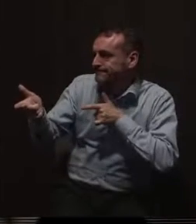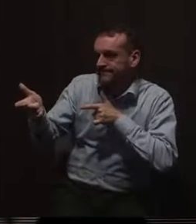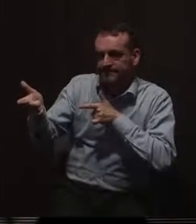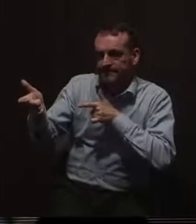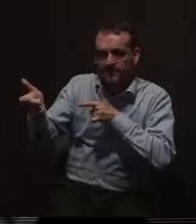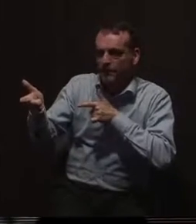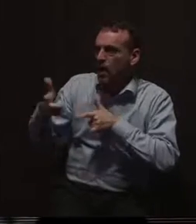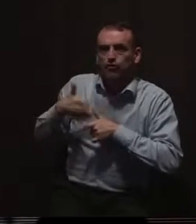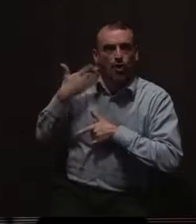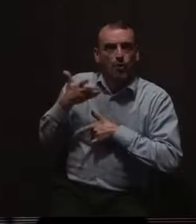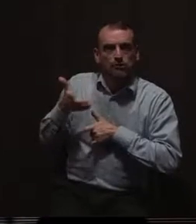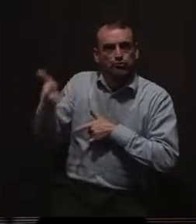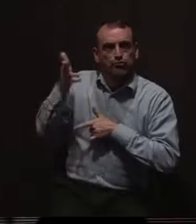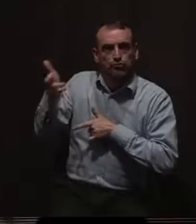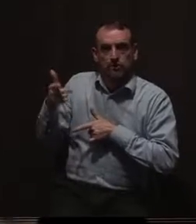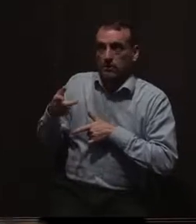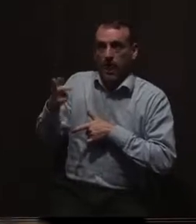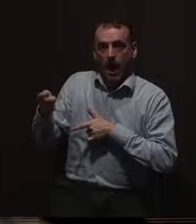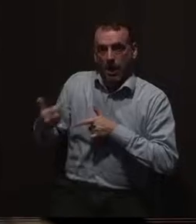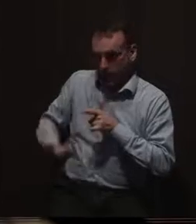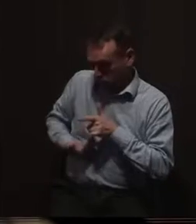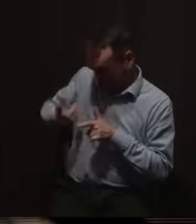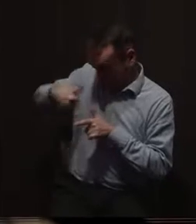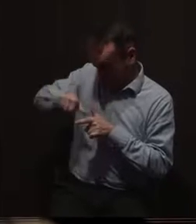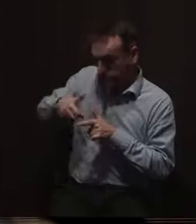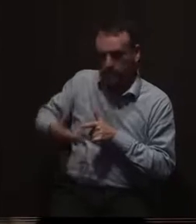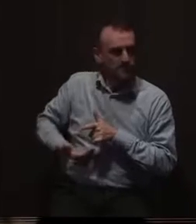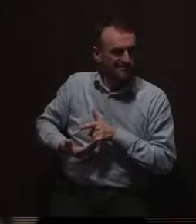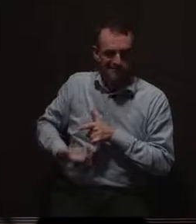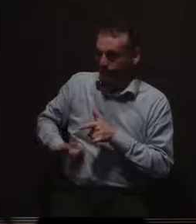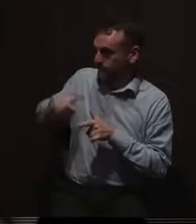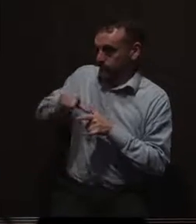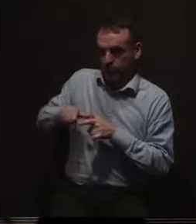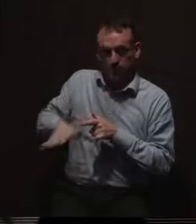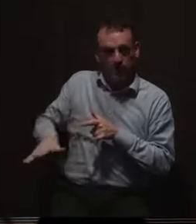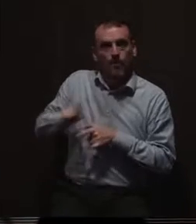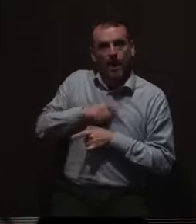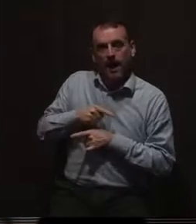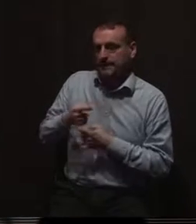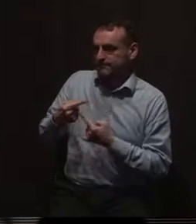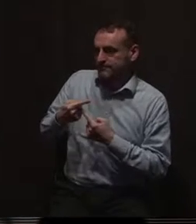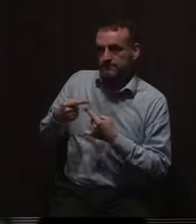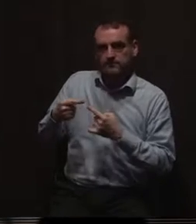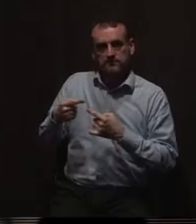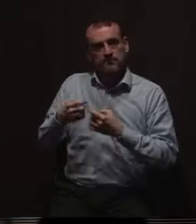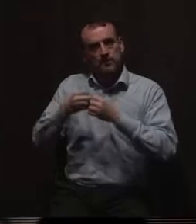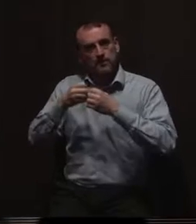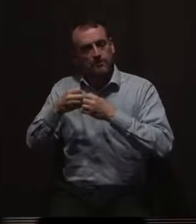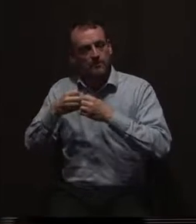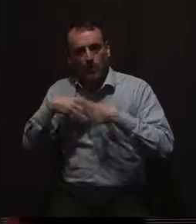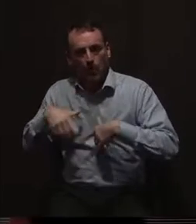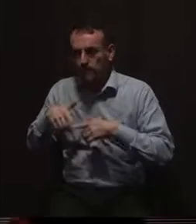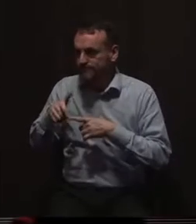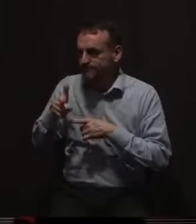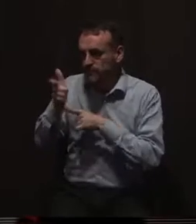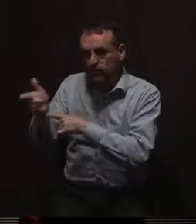we don't want to do that. We do want to help each other, and that's there as well. I guess that goes into the